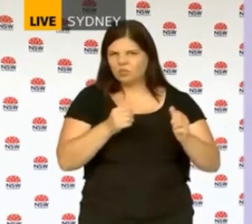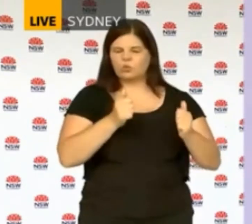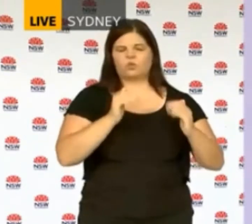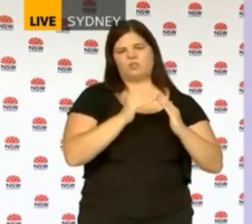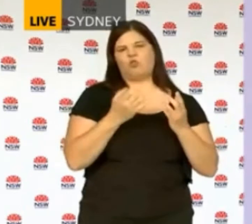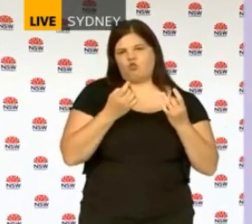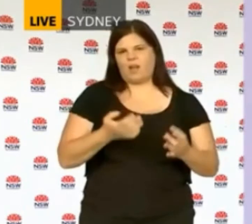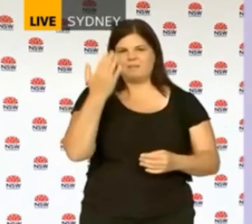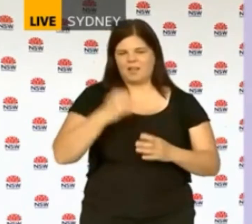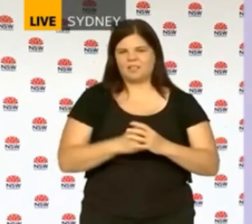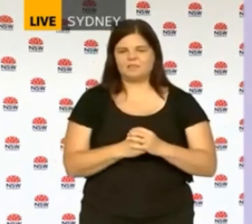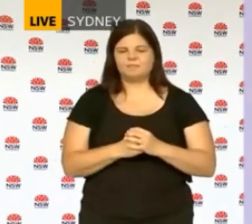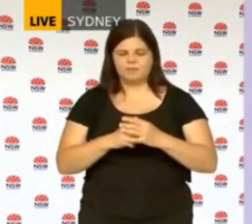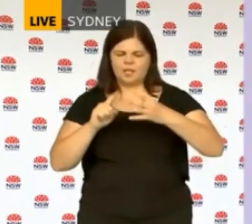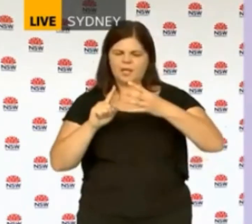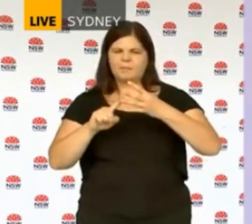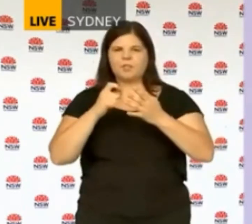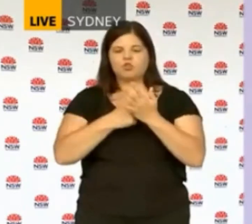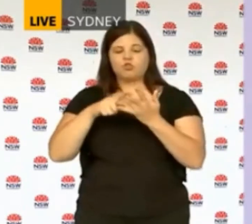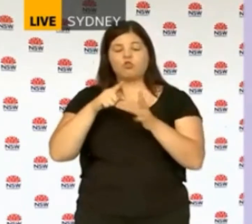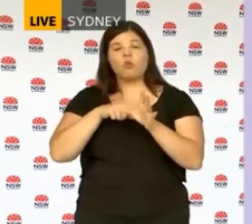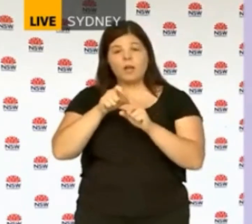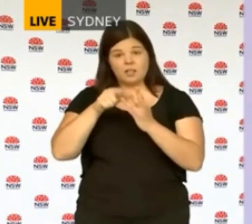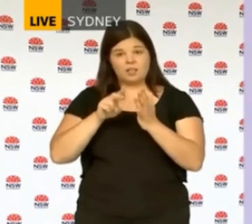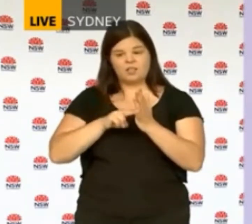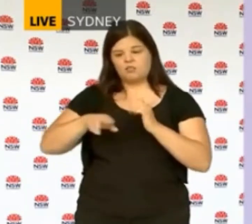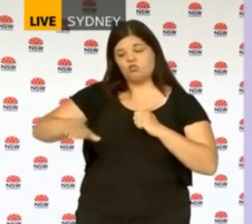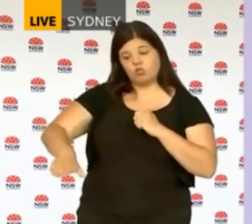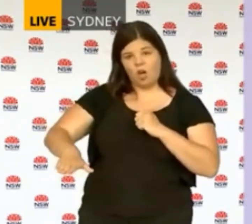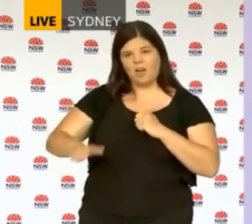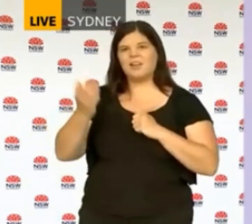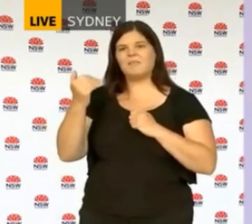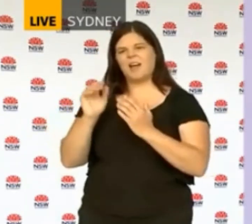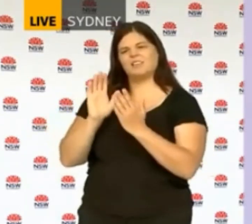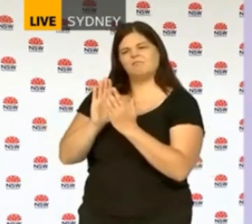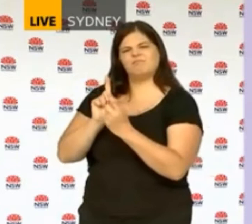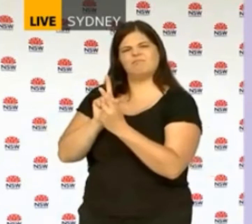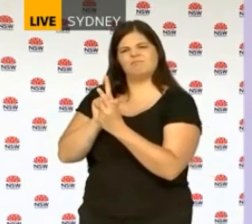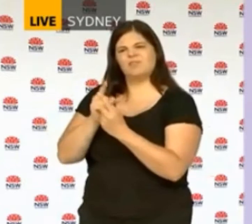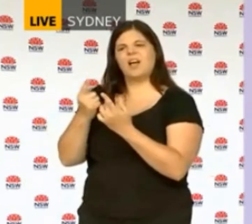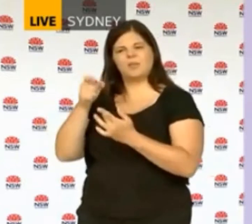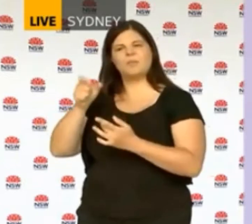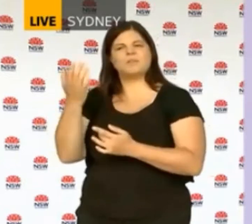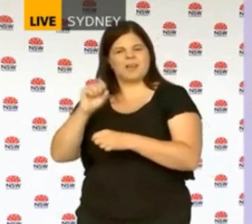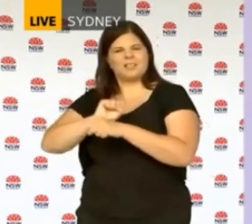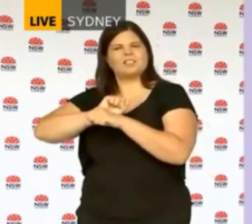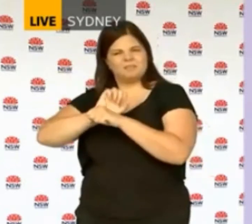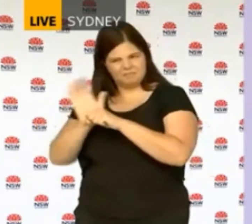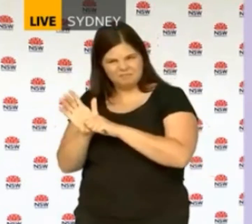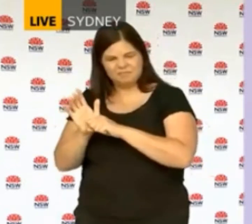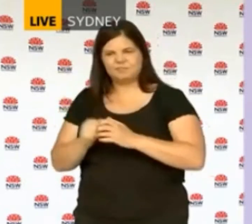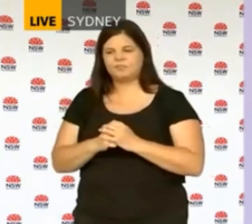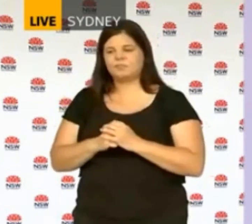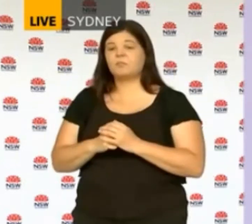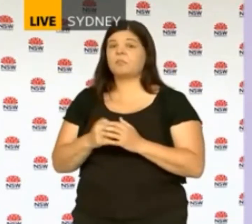additional case was linked to the Croydon cluster, a child who's a close contact of a previously reported case, and again they were isolating